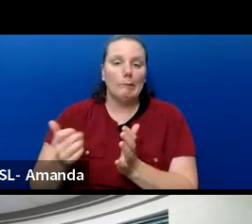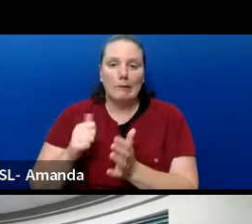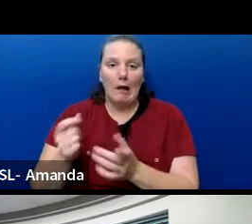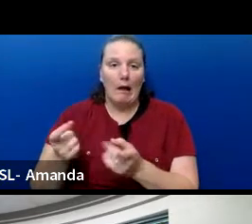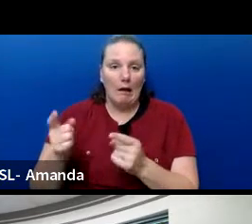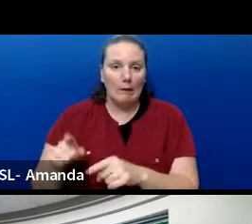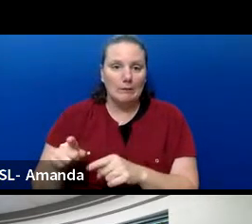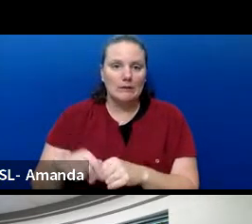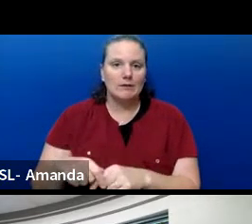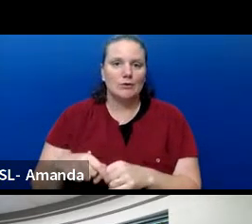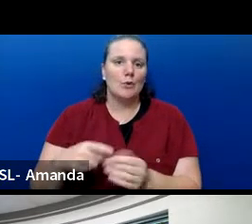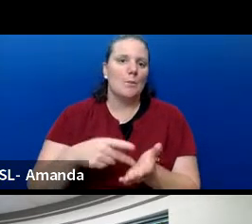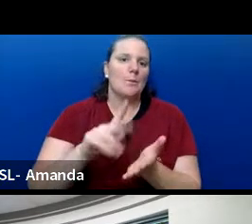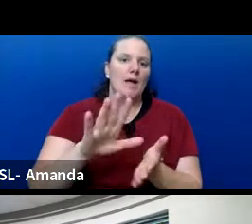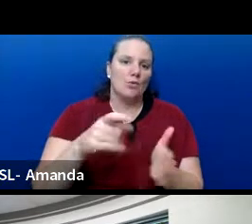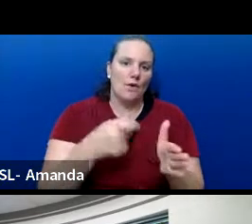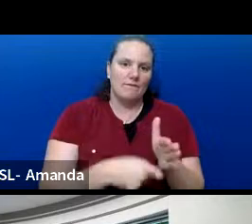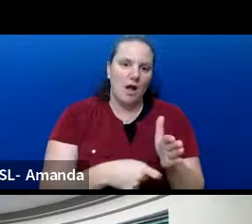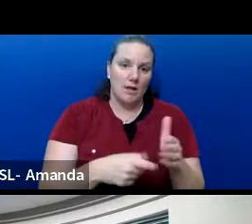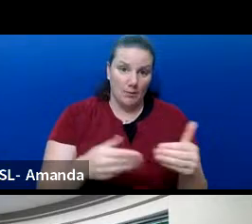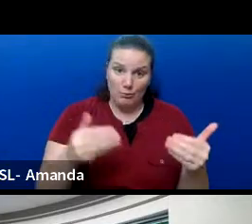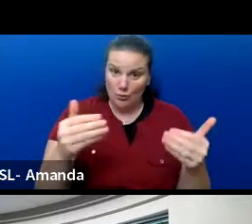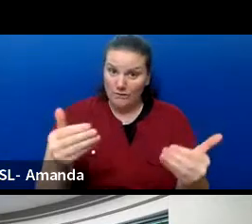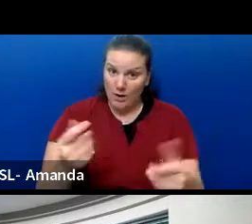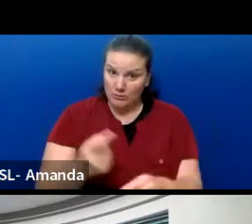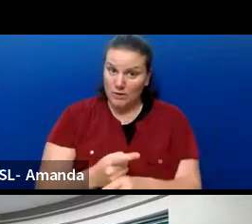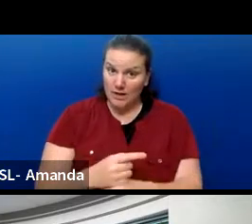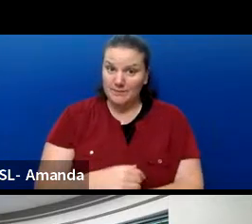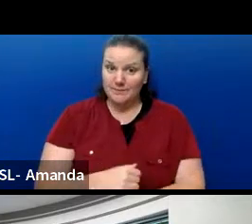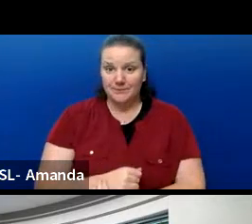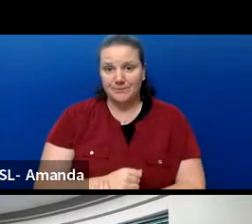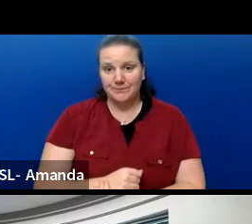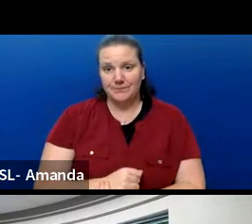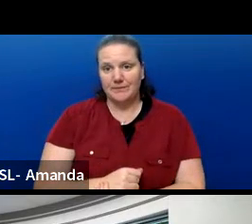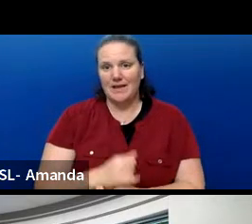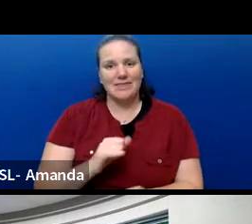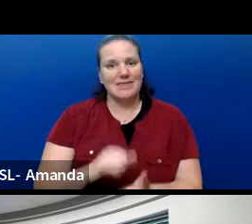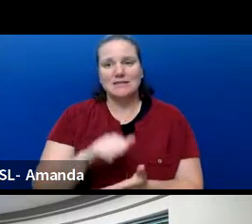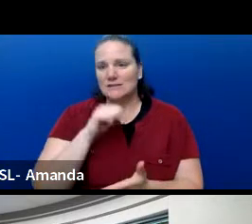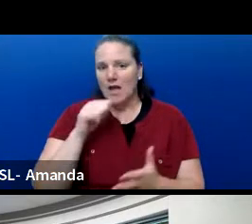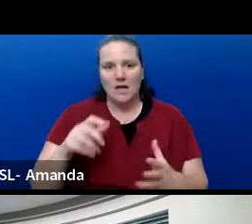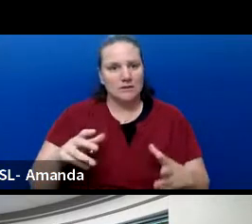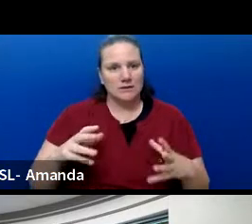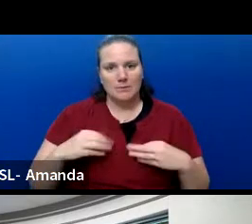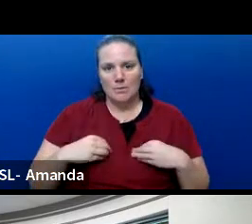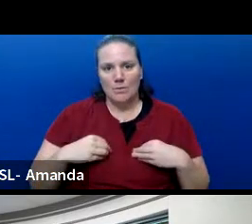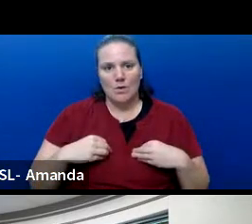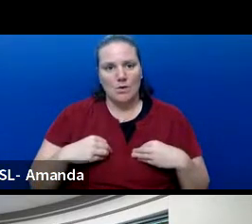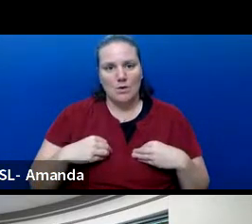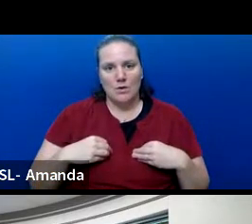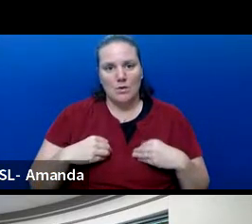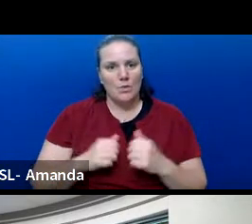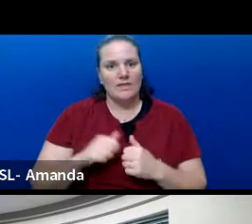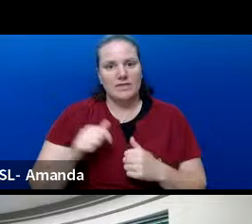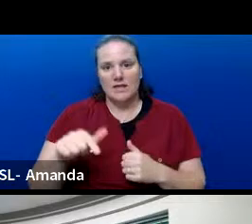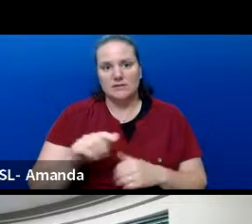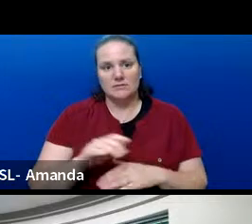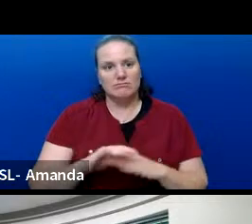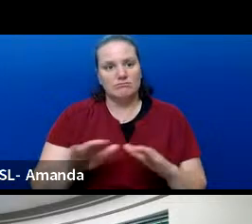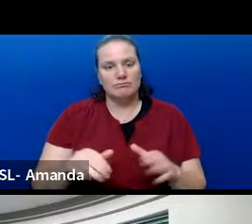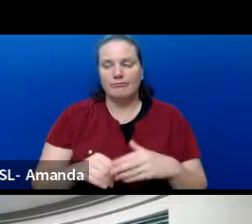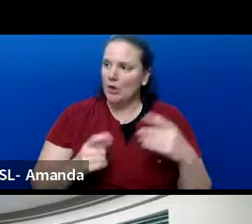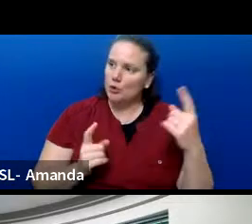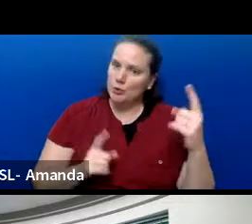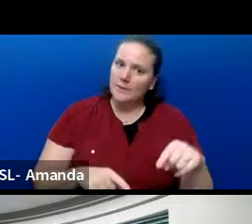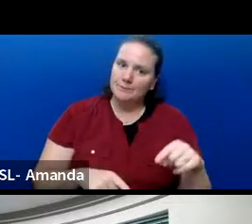you pay your fine and move on, right? Right. I mean, and that just simply won't be acceptable for this project. So need Agreed. systems in